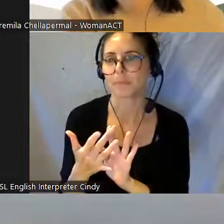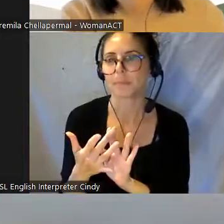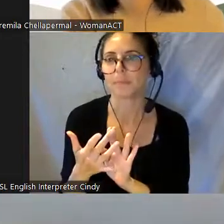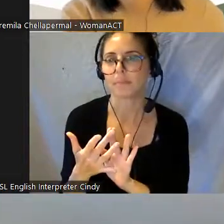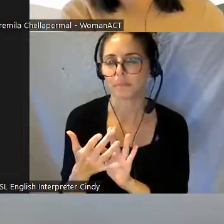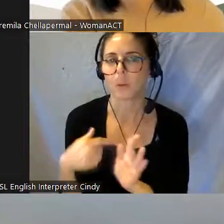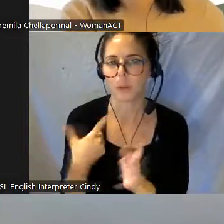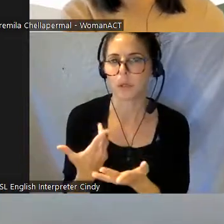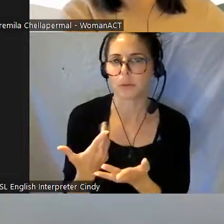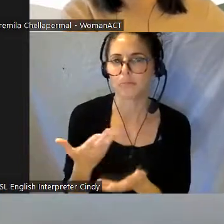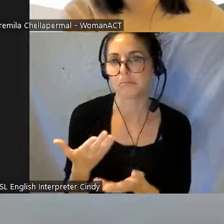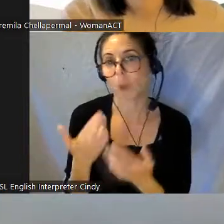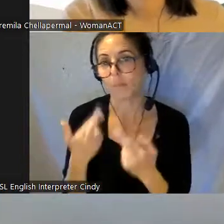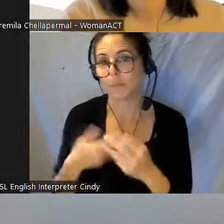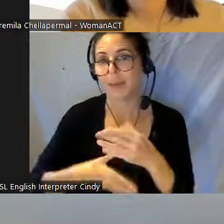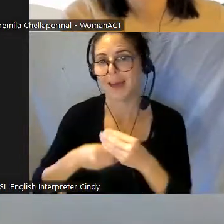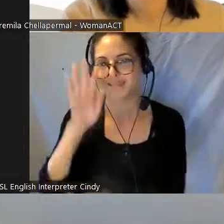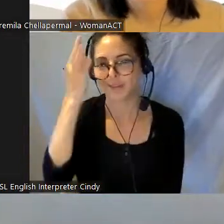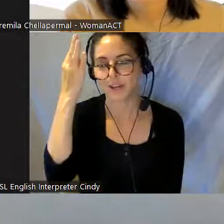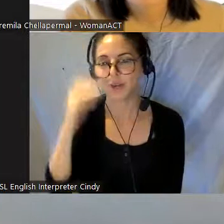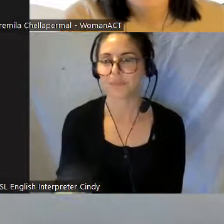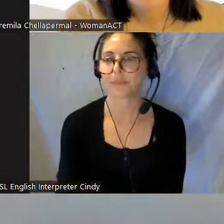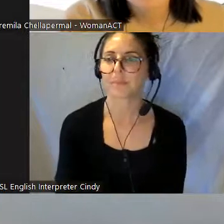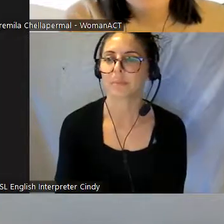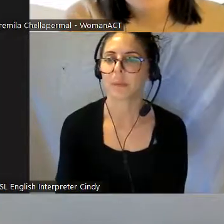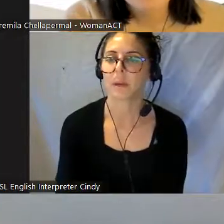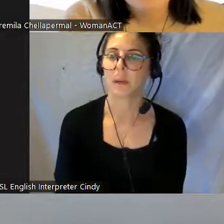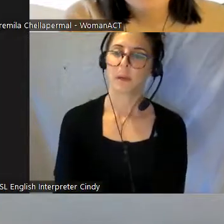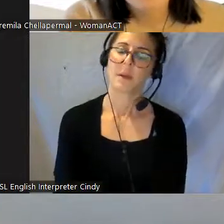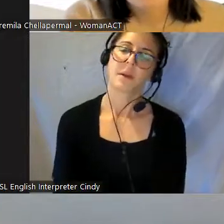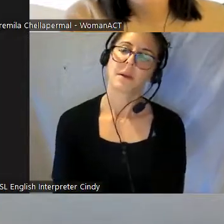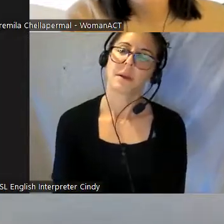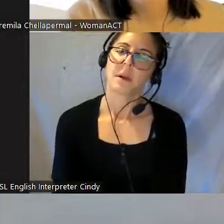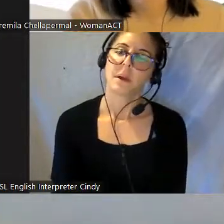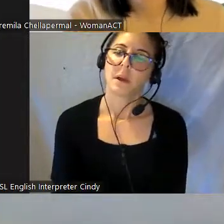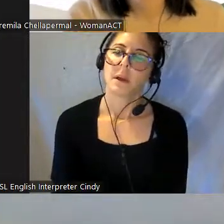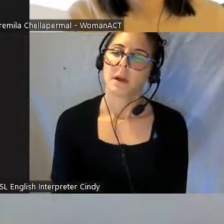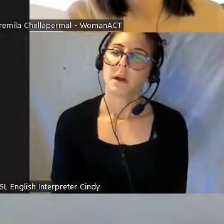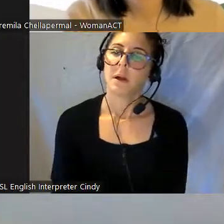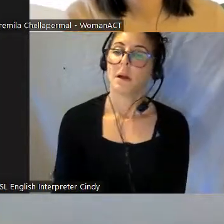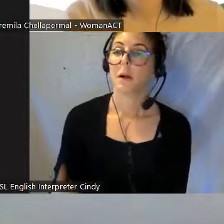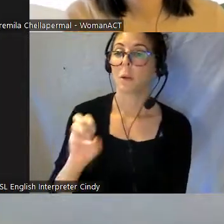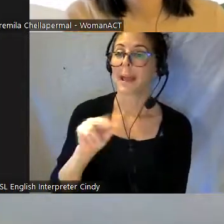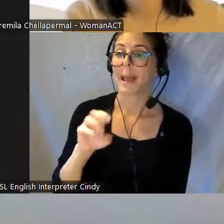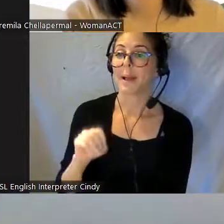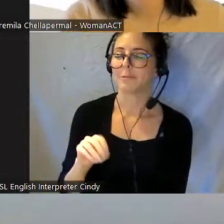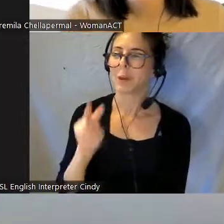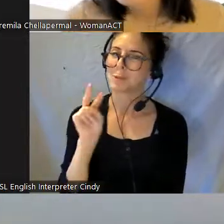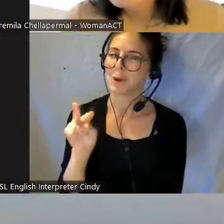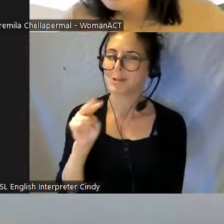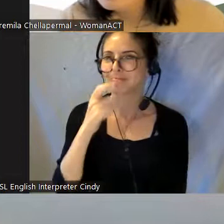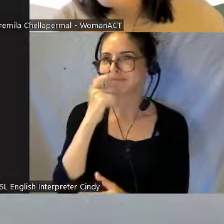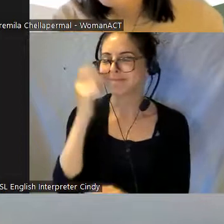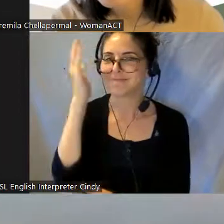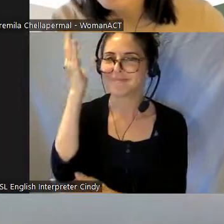can look into that. The one question that, just listening to your really informative that presentation, was just the